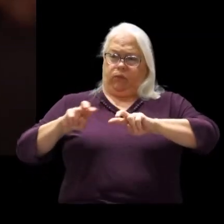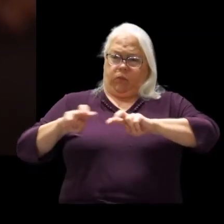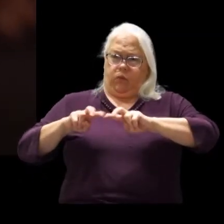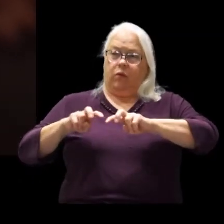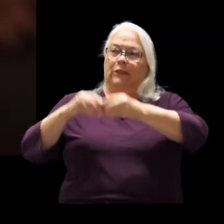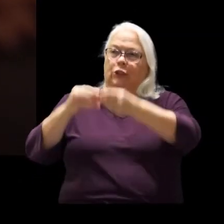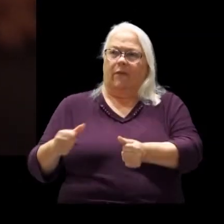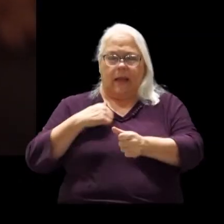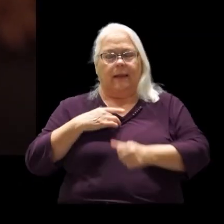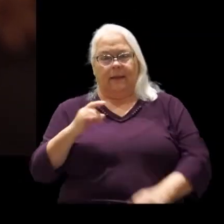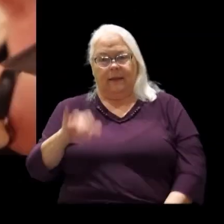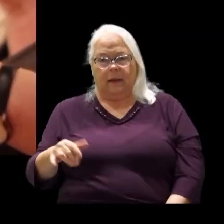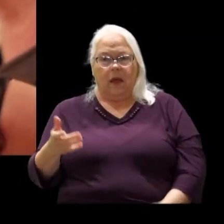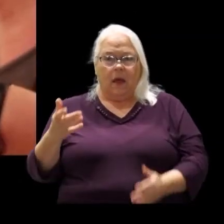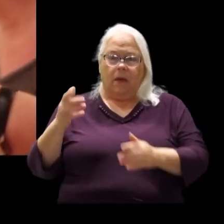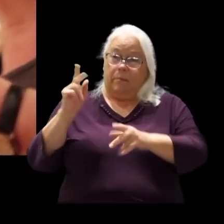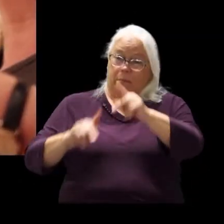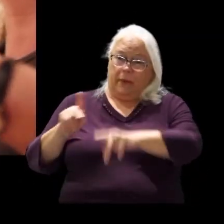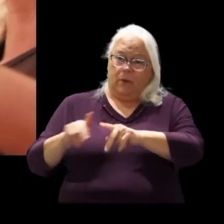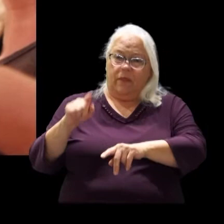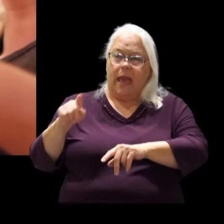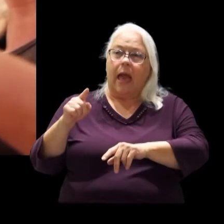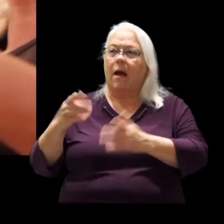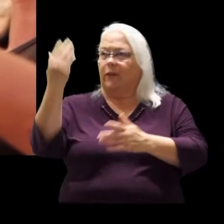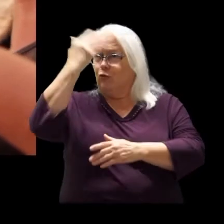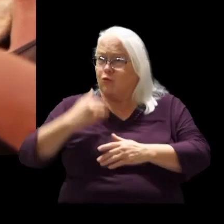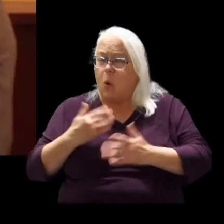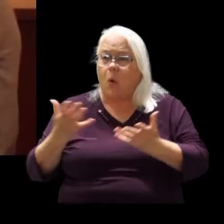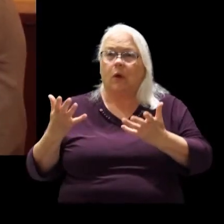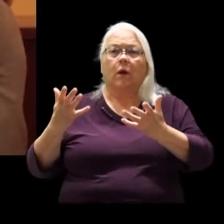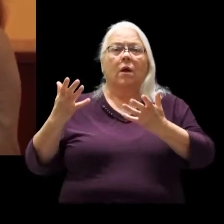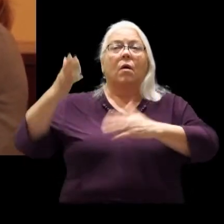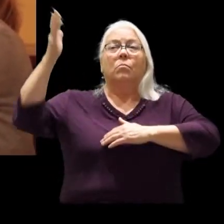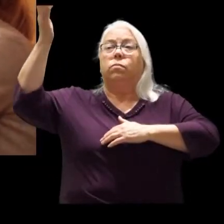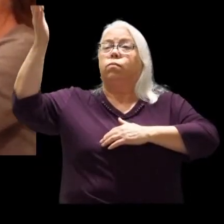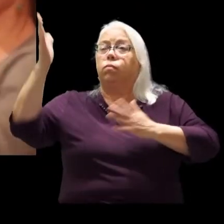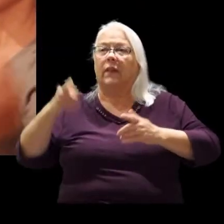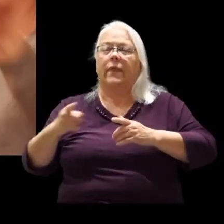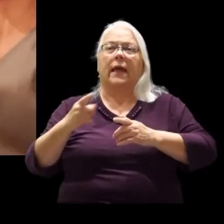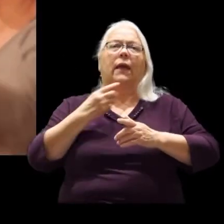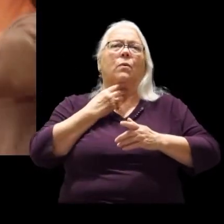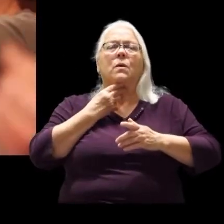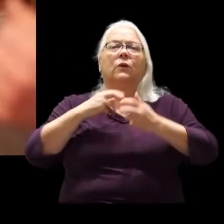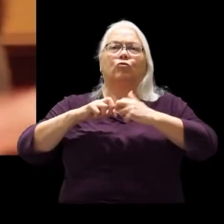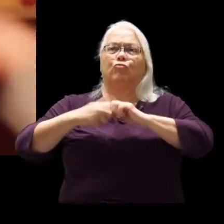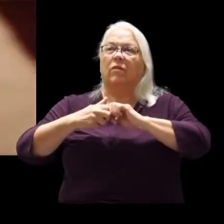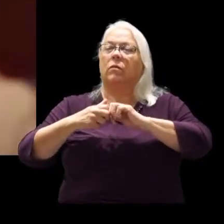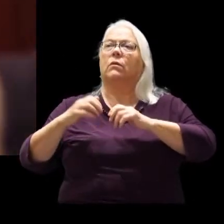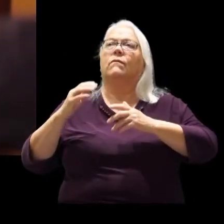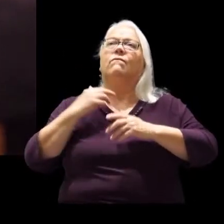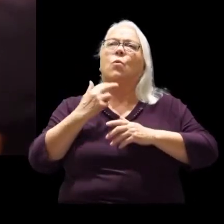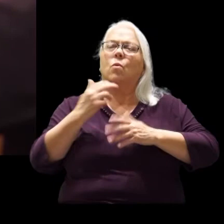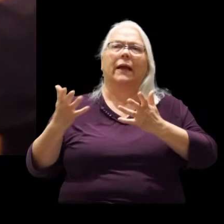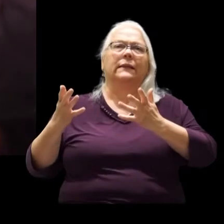been working with compromised voices, and that can be anything from, you know, post-stroke patients, public speakers who strain their